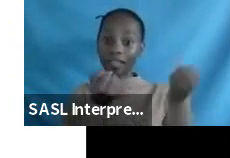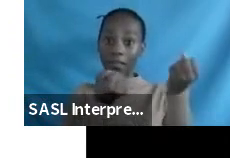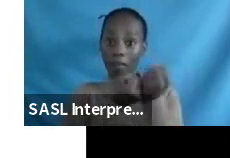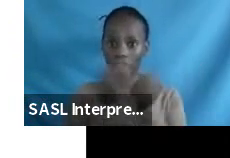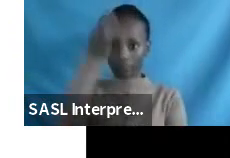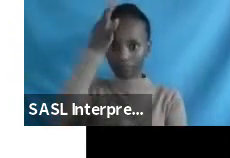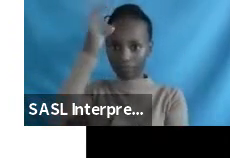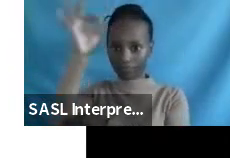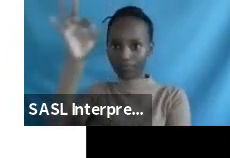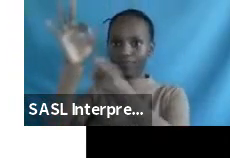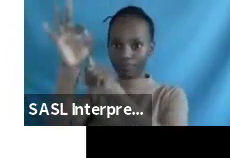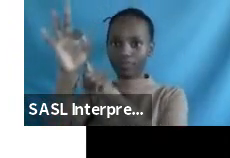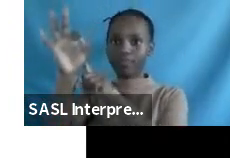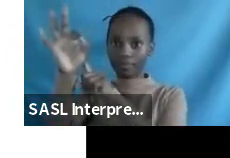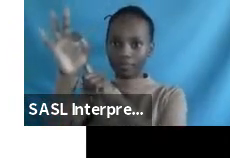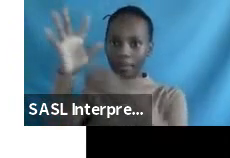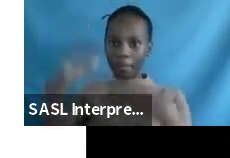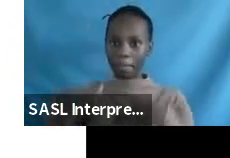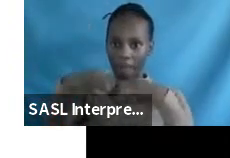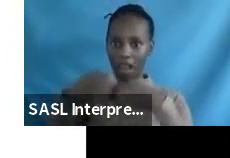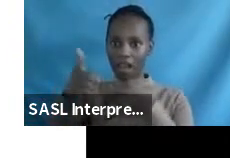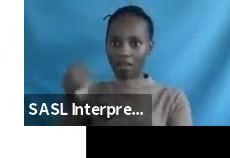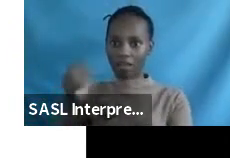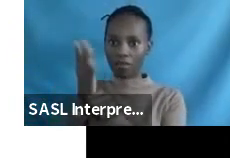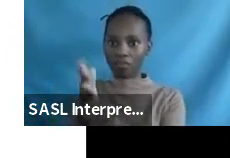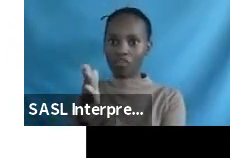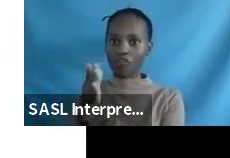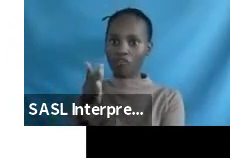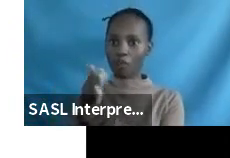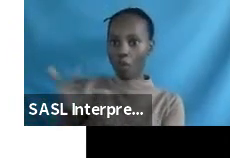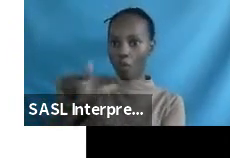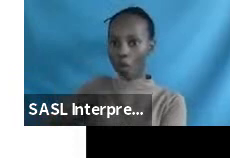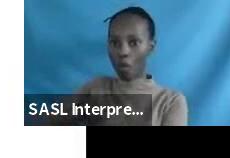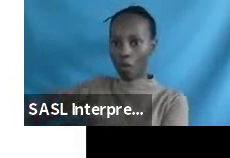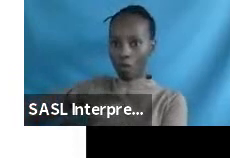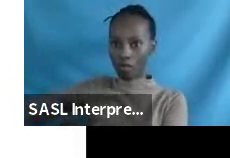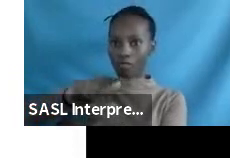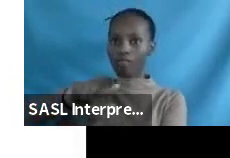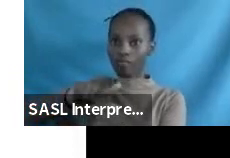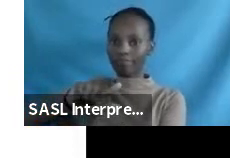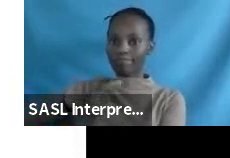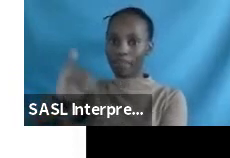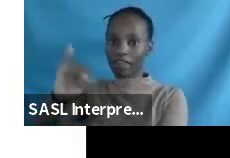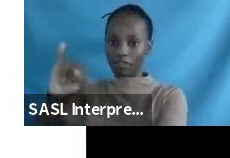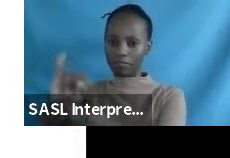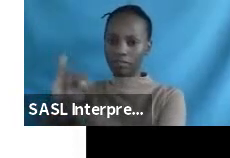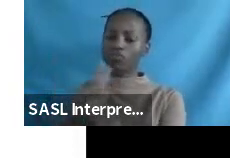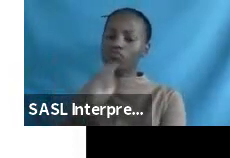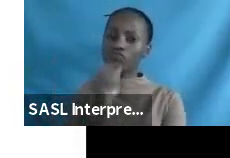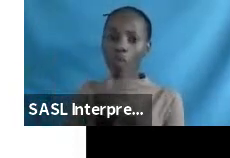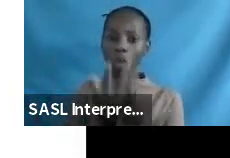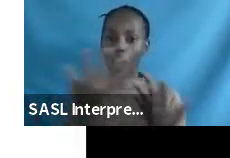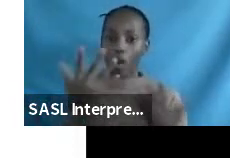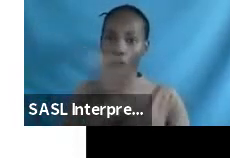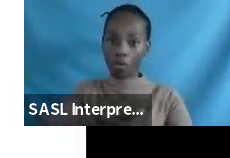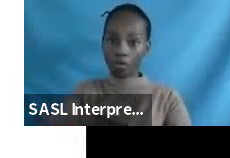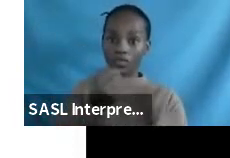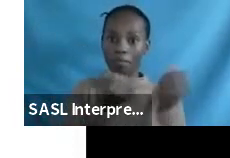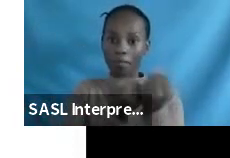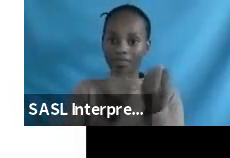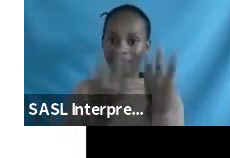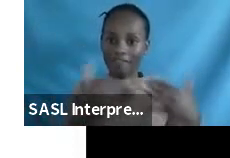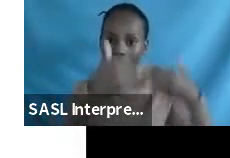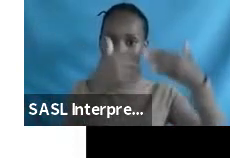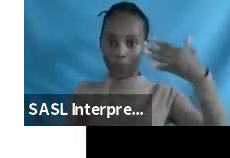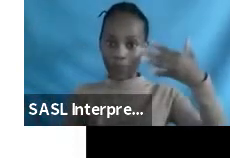industries. There are a number of local support that is put in place. The example that I was giving now of the different